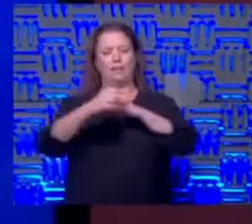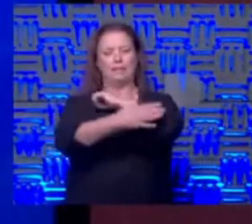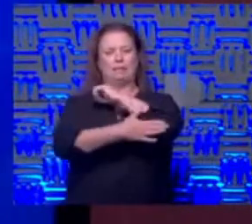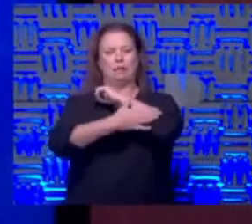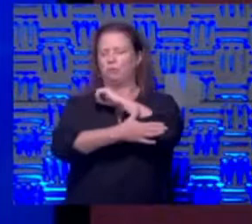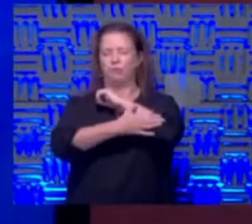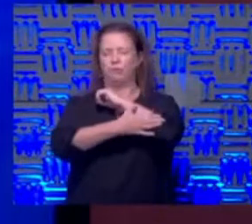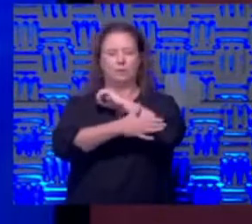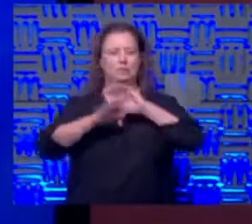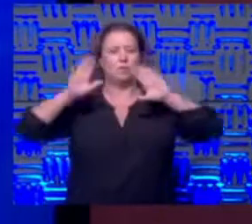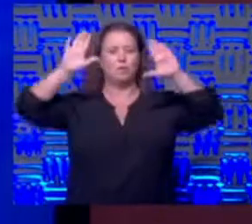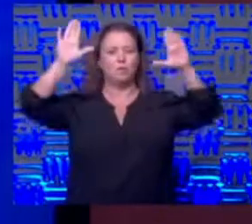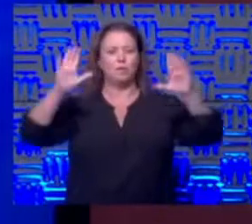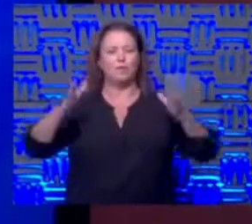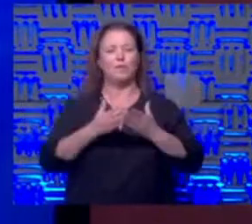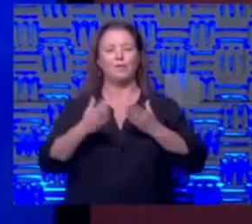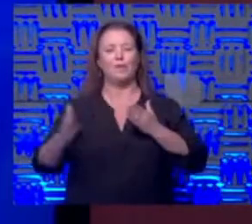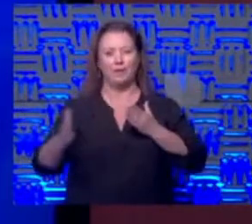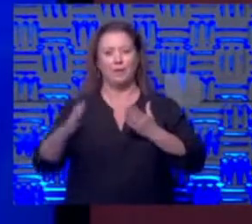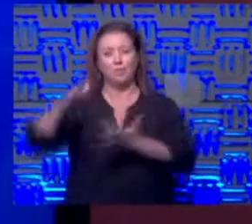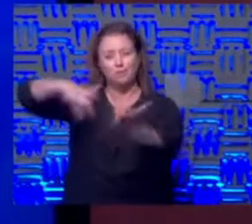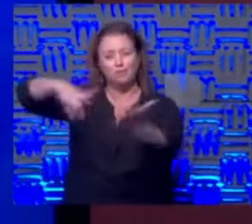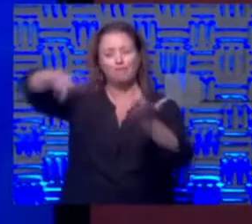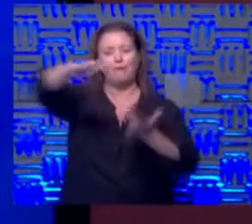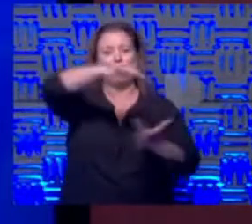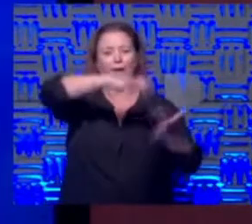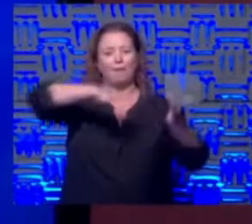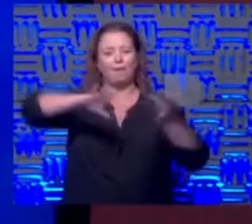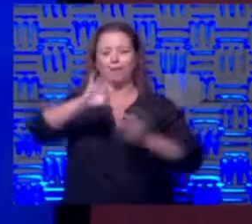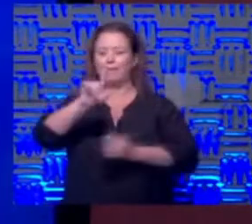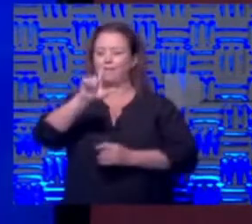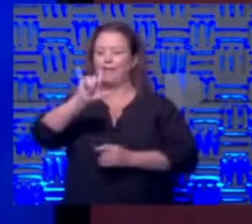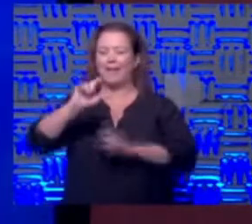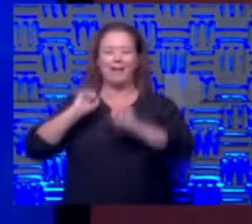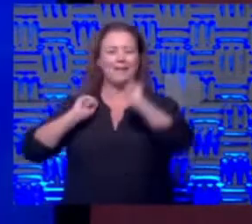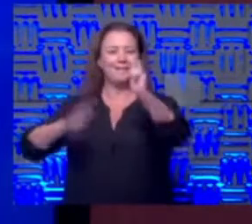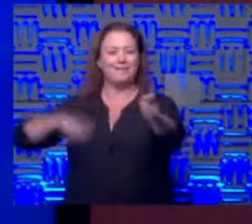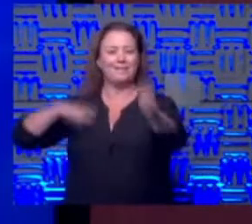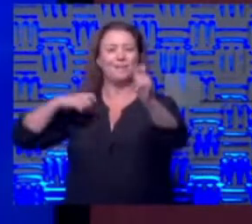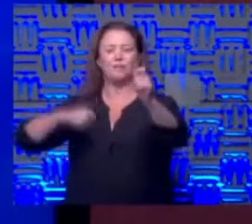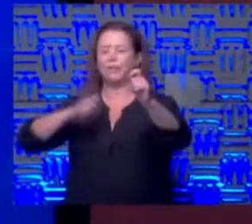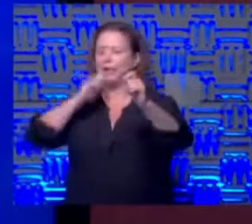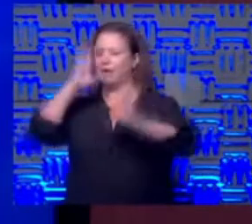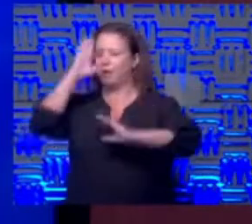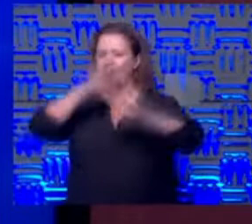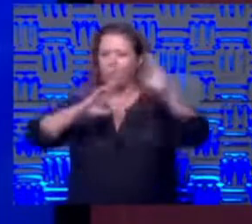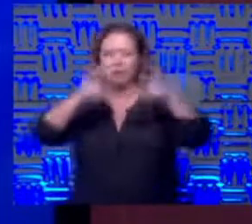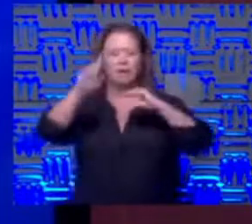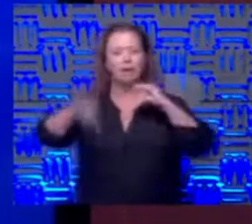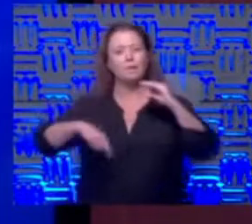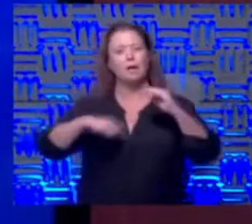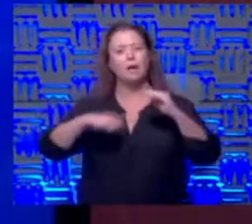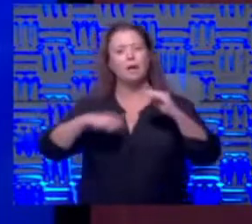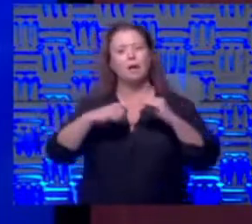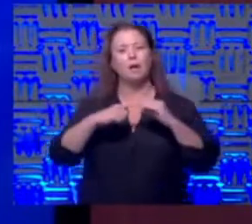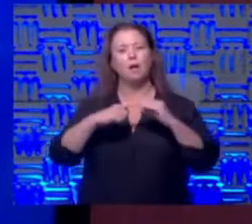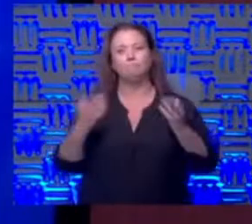a marvelous thing, and travel a lot of places and go fishing great spots and not have to worry about,